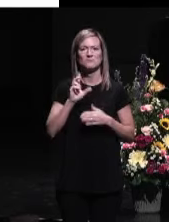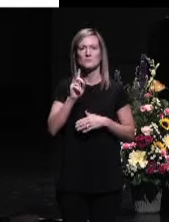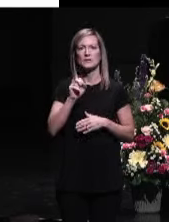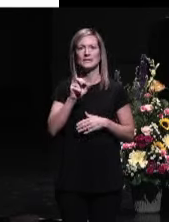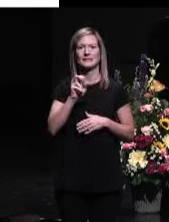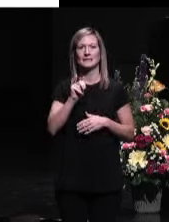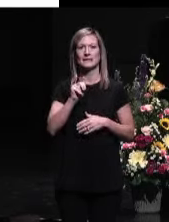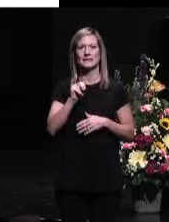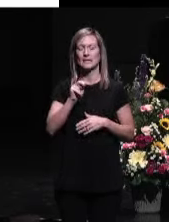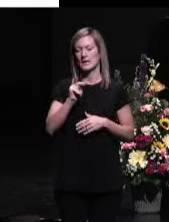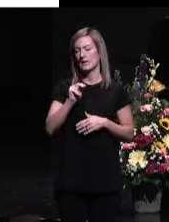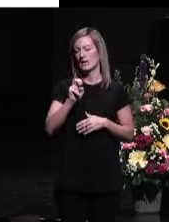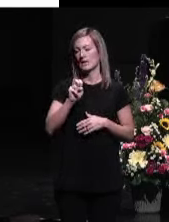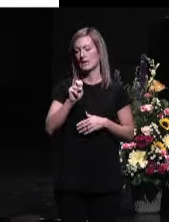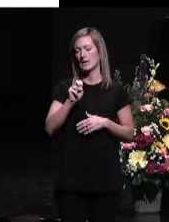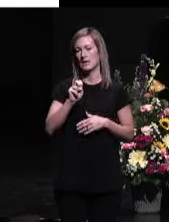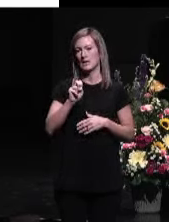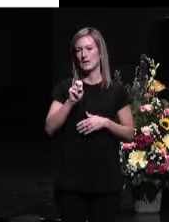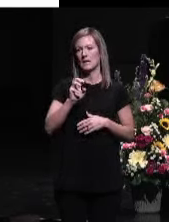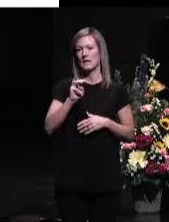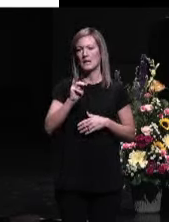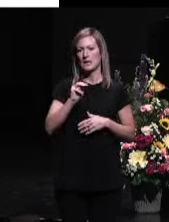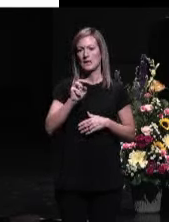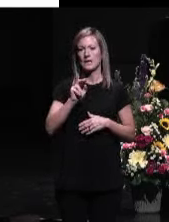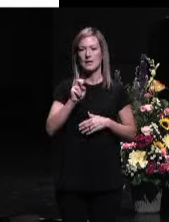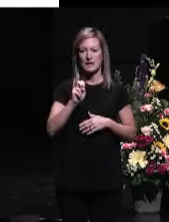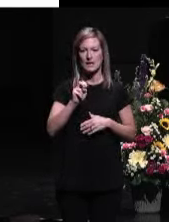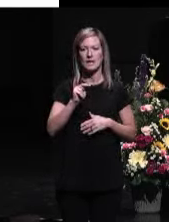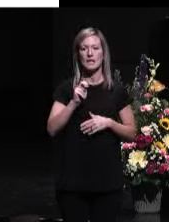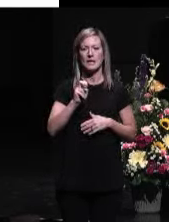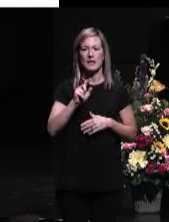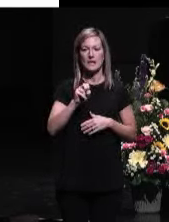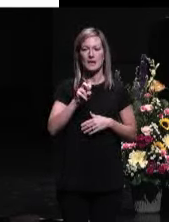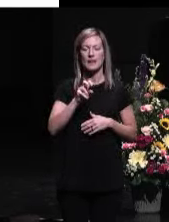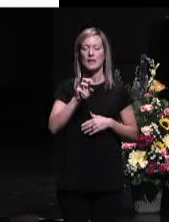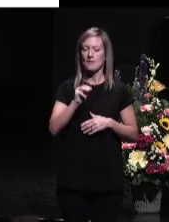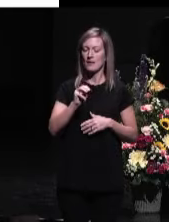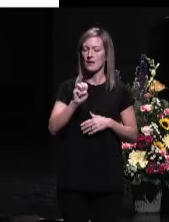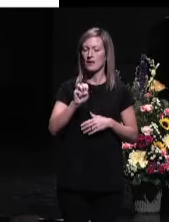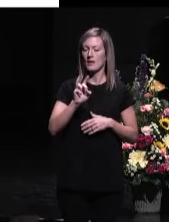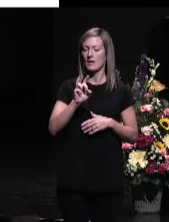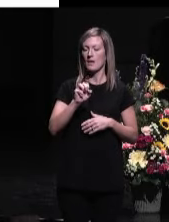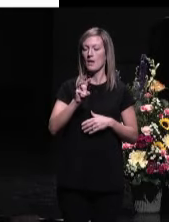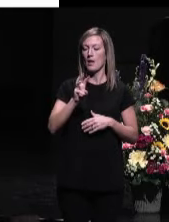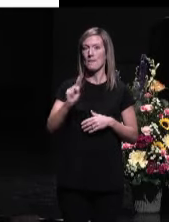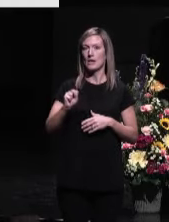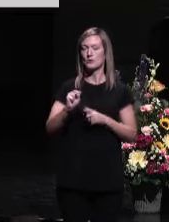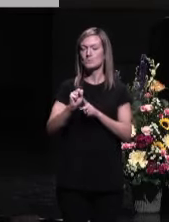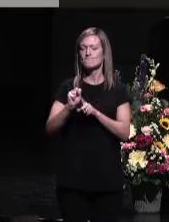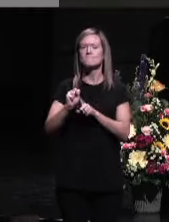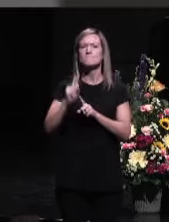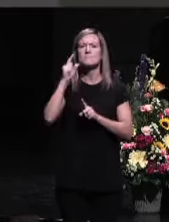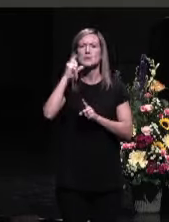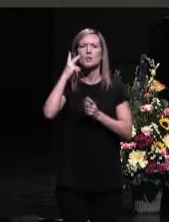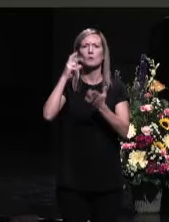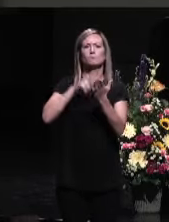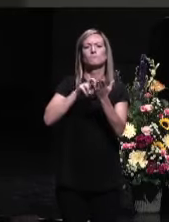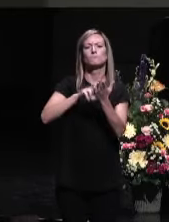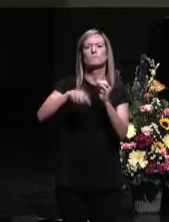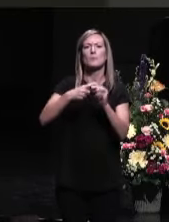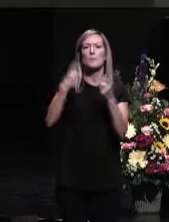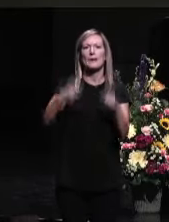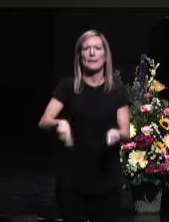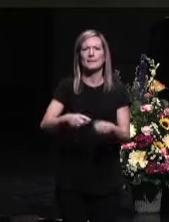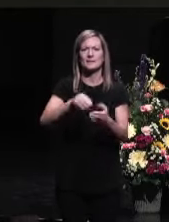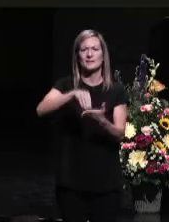study in his last year or two here, and he looked at what happens to those students. And what he found was about half of